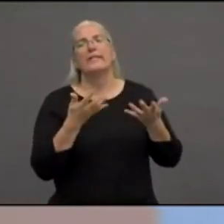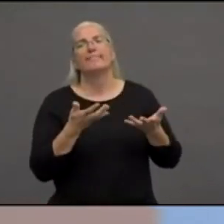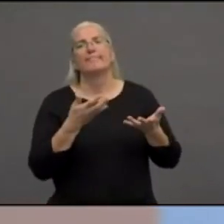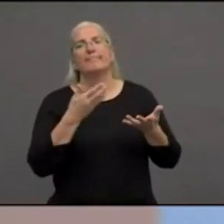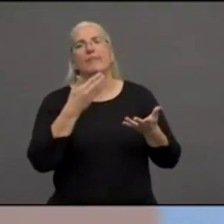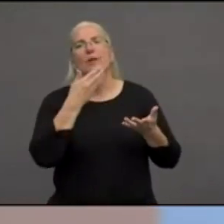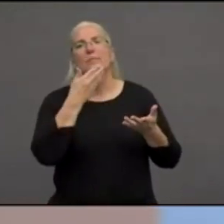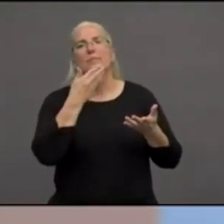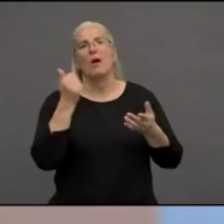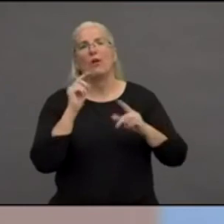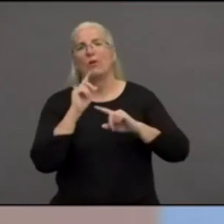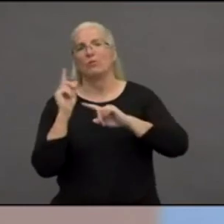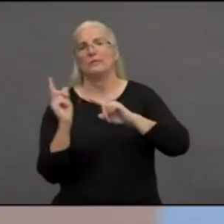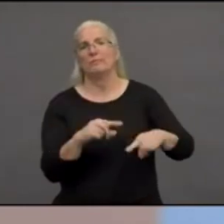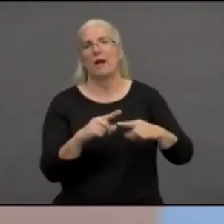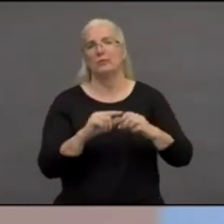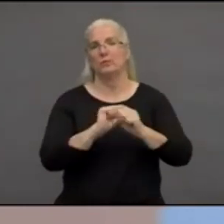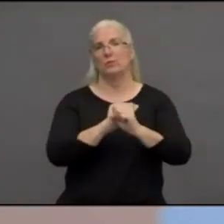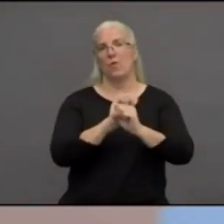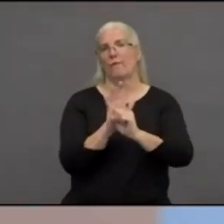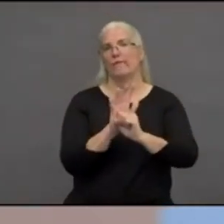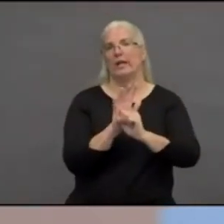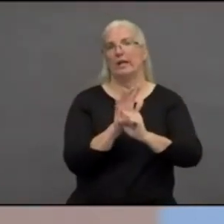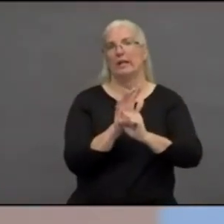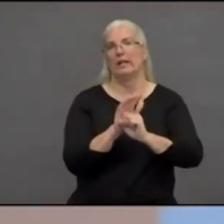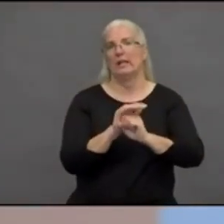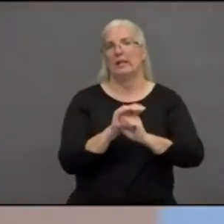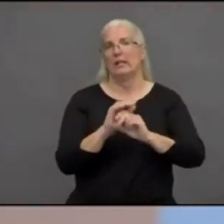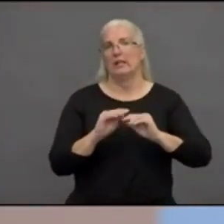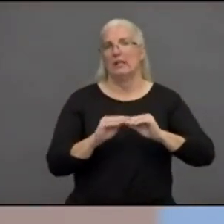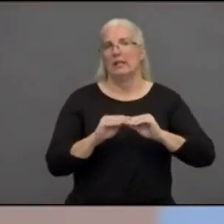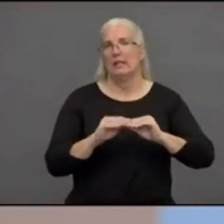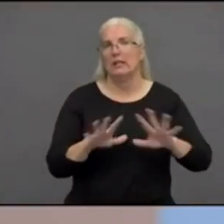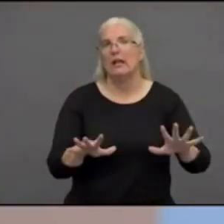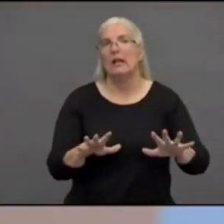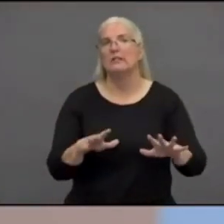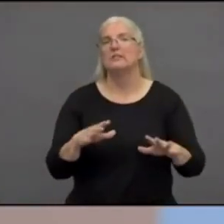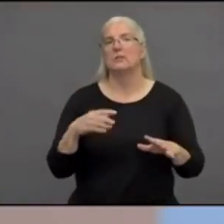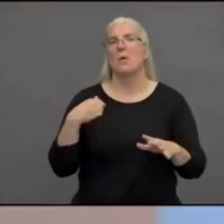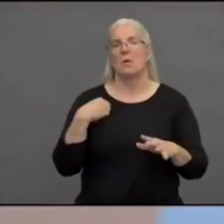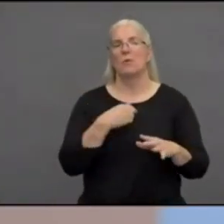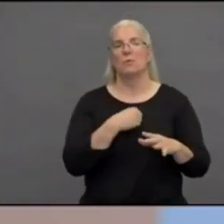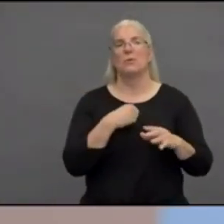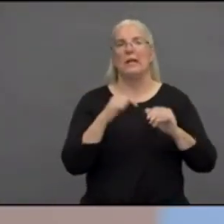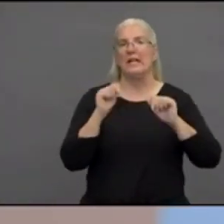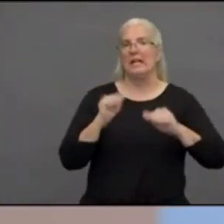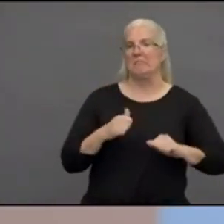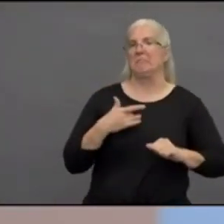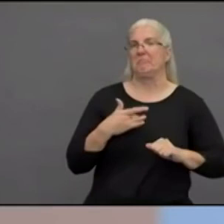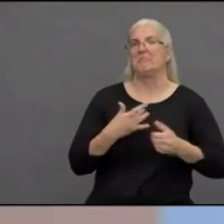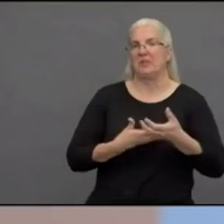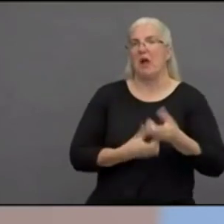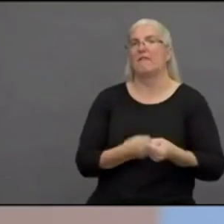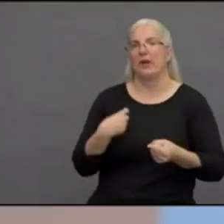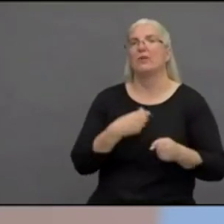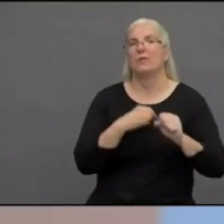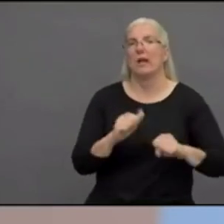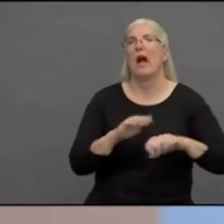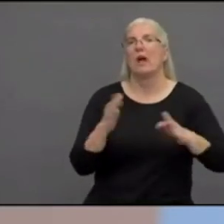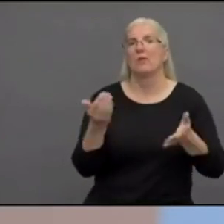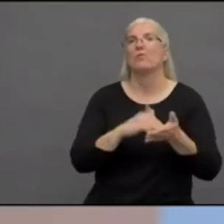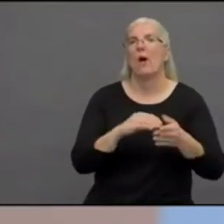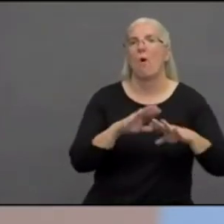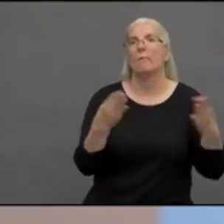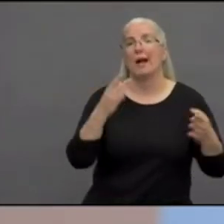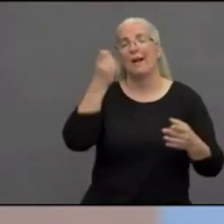response to COVID-19 transmission, which allows the confidence to open up more schools. But schools would be expected to maintain the same